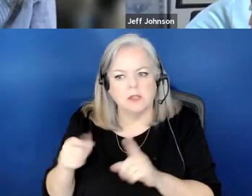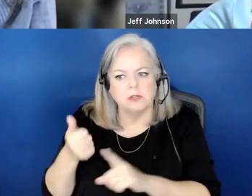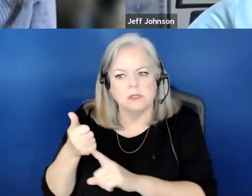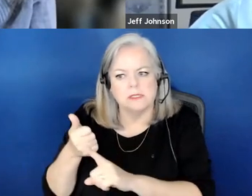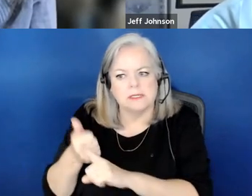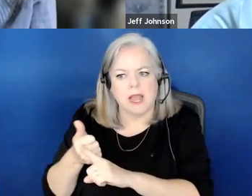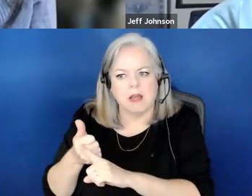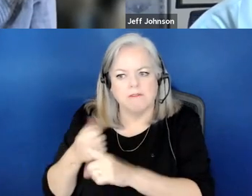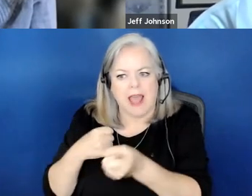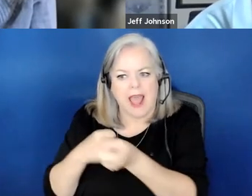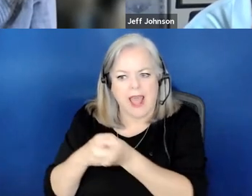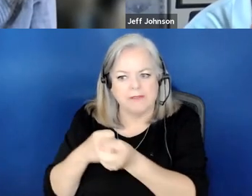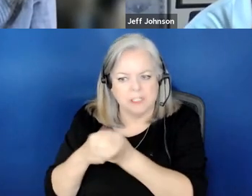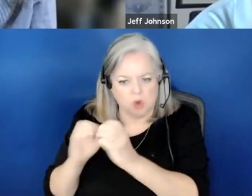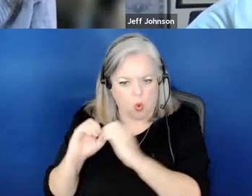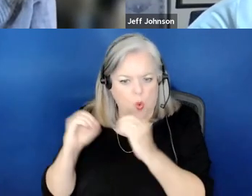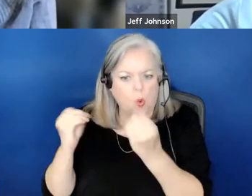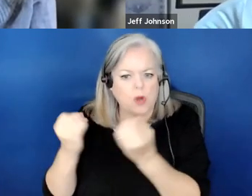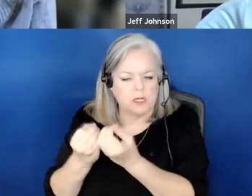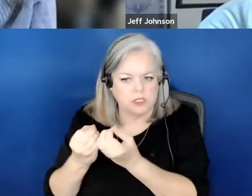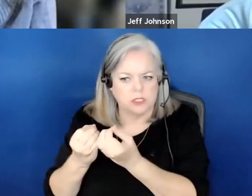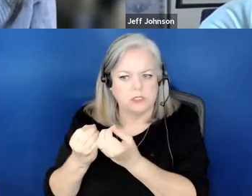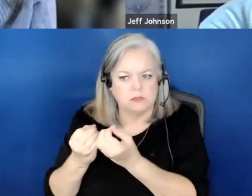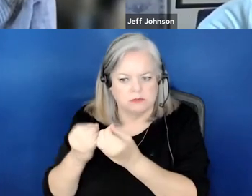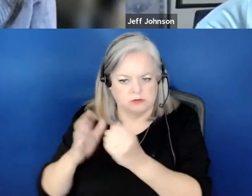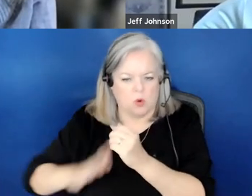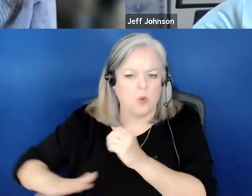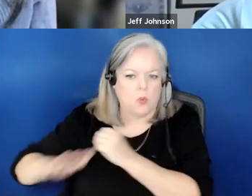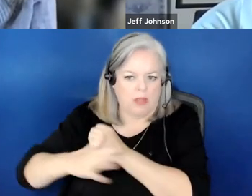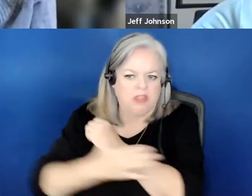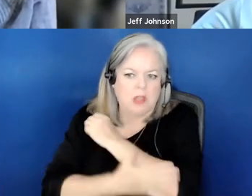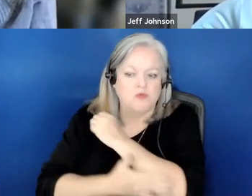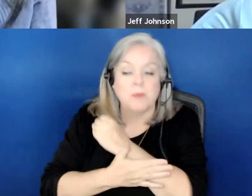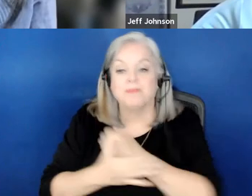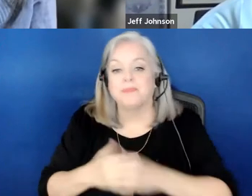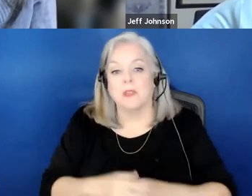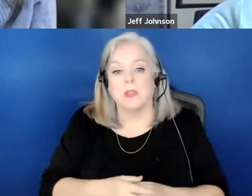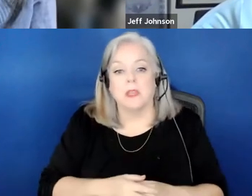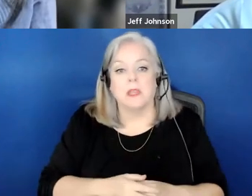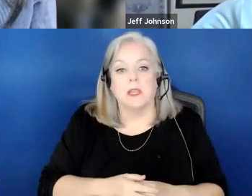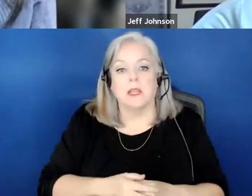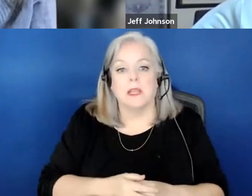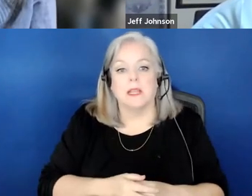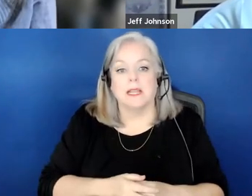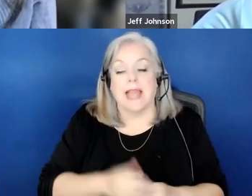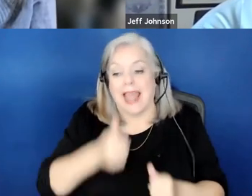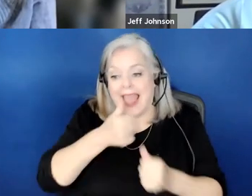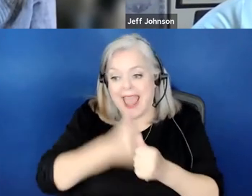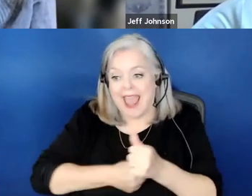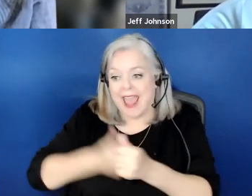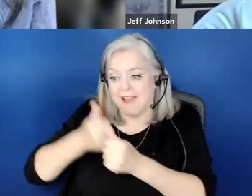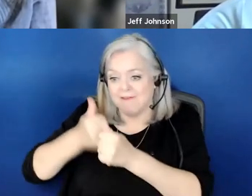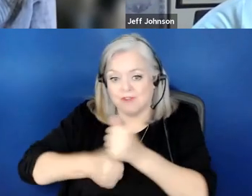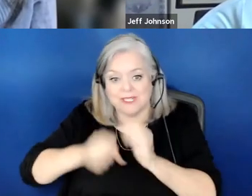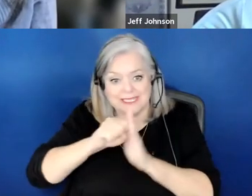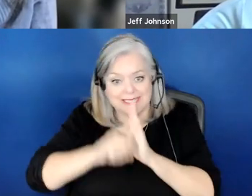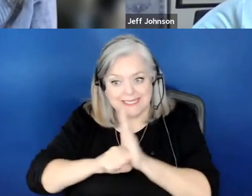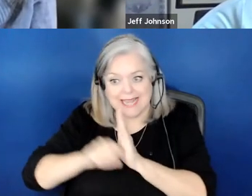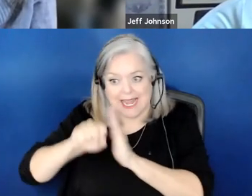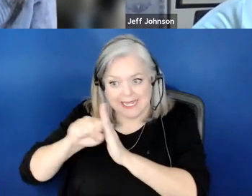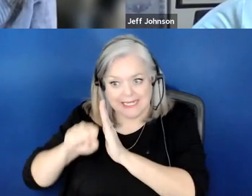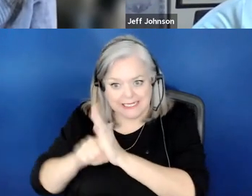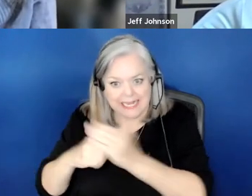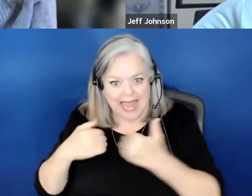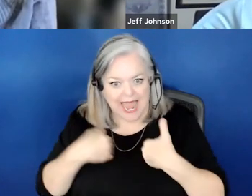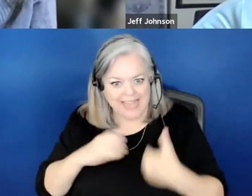organization around the country and every state has a chapter.